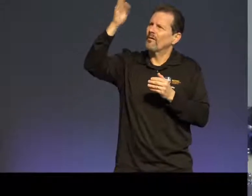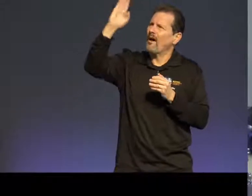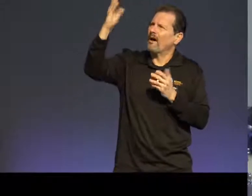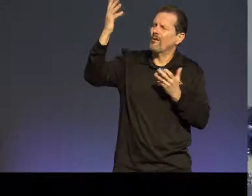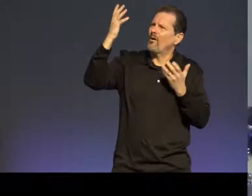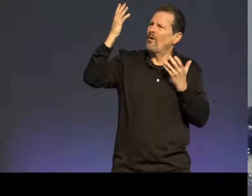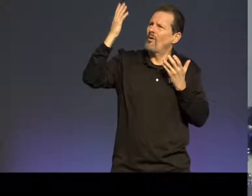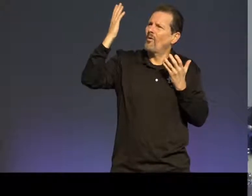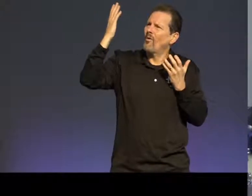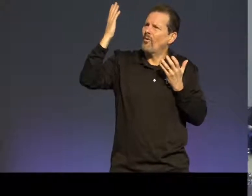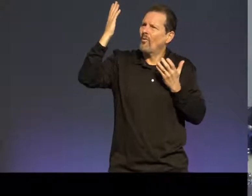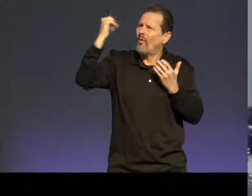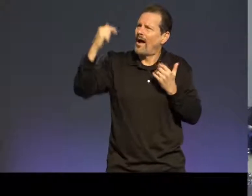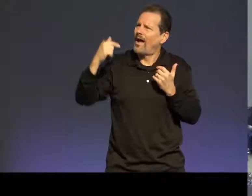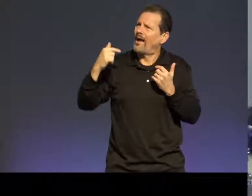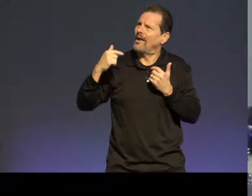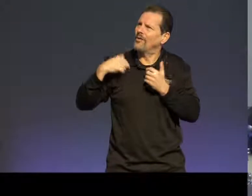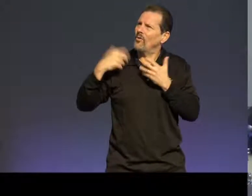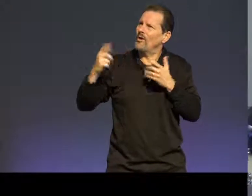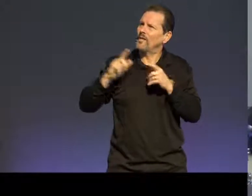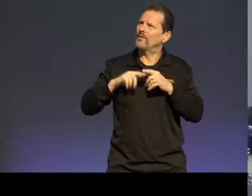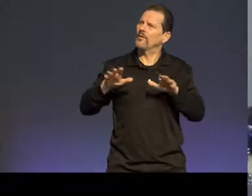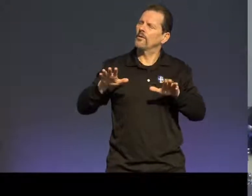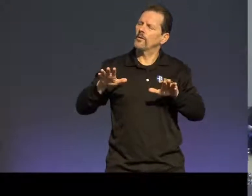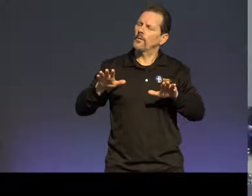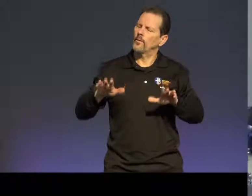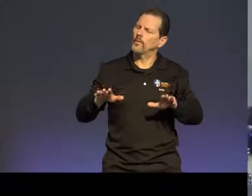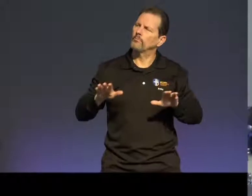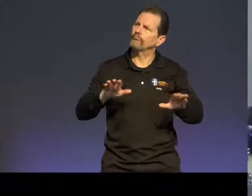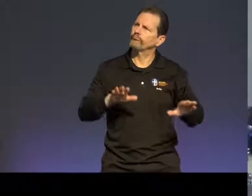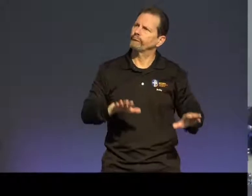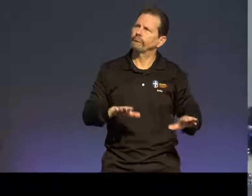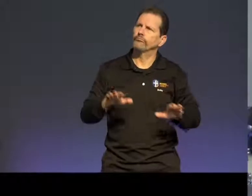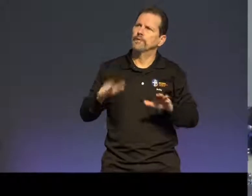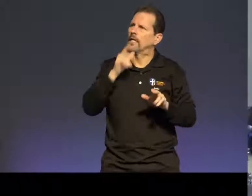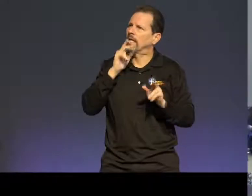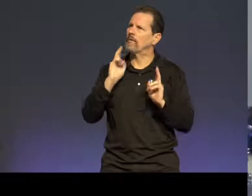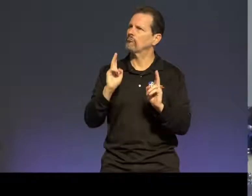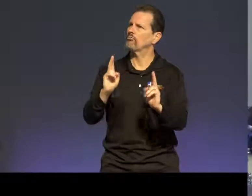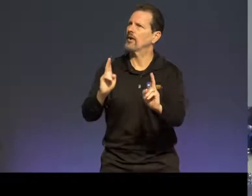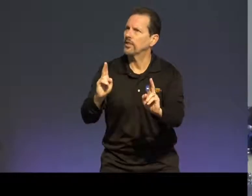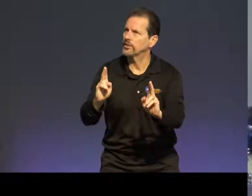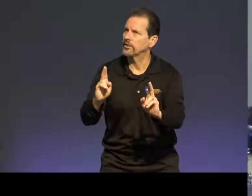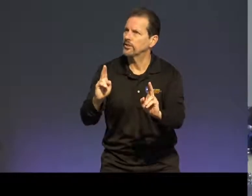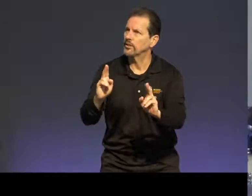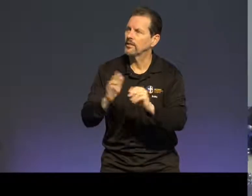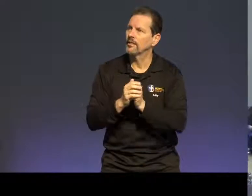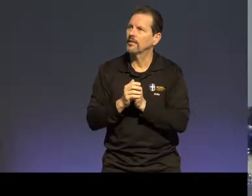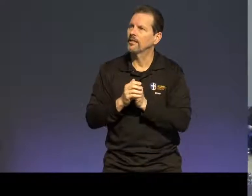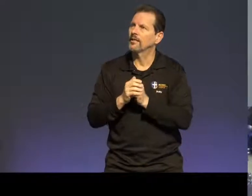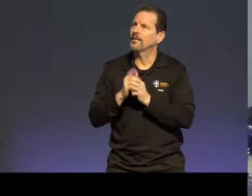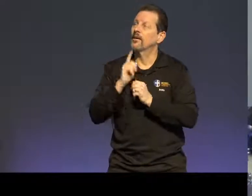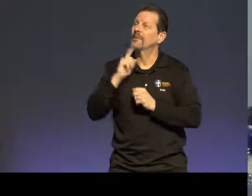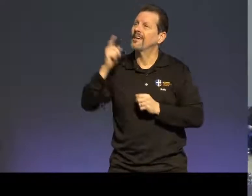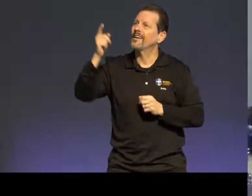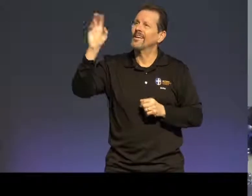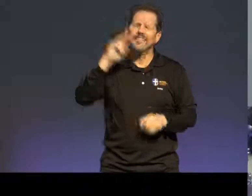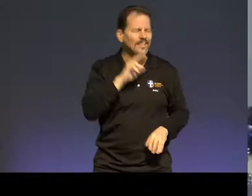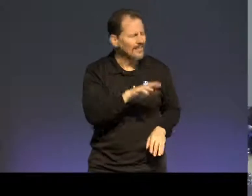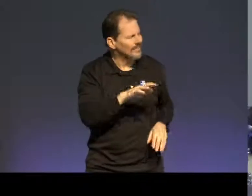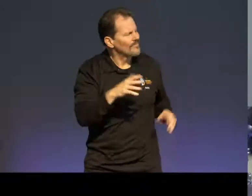made me ask myself the question. And what I found is he's saying, listen, nothing that you think you're going to be able to do happens without me